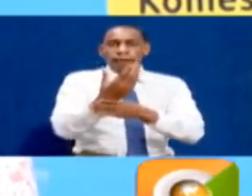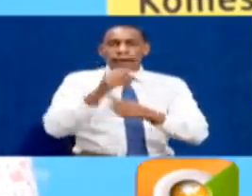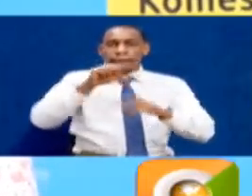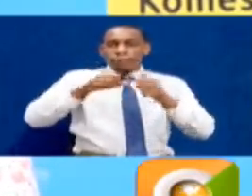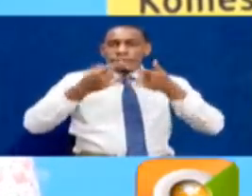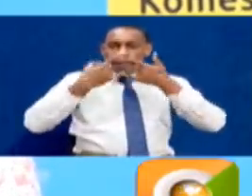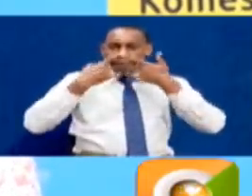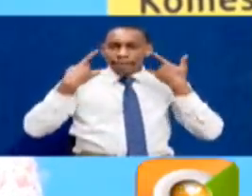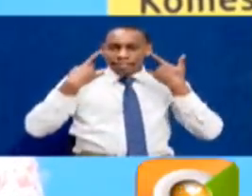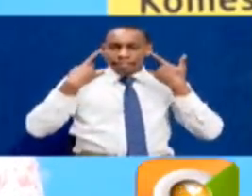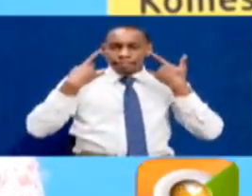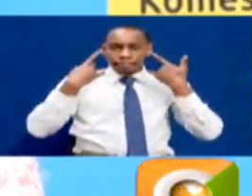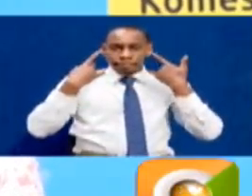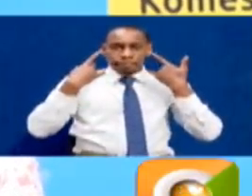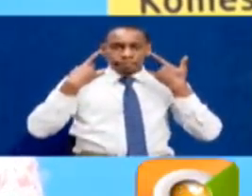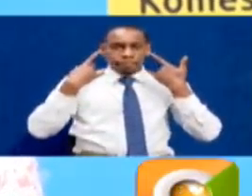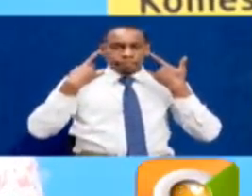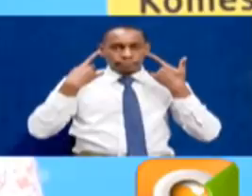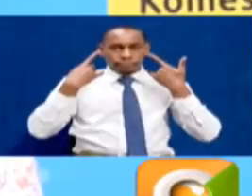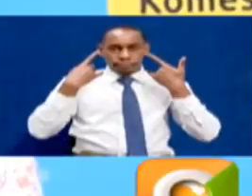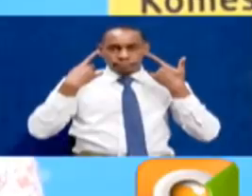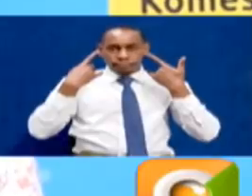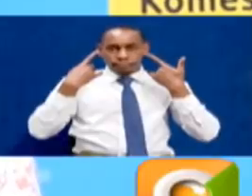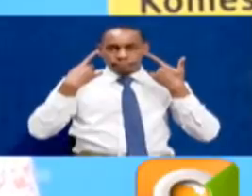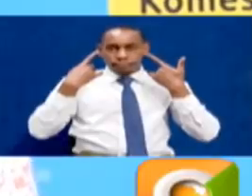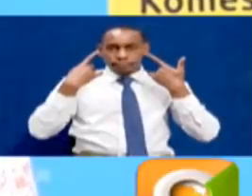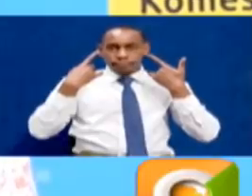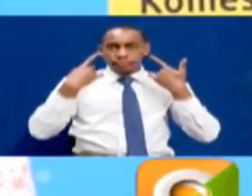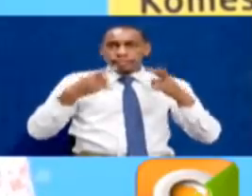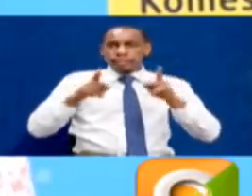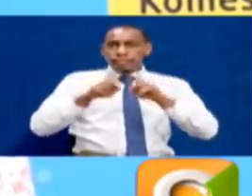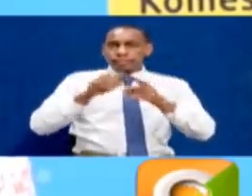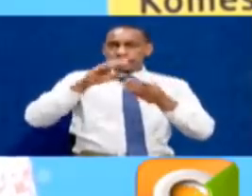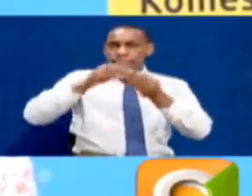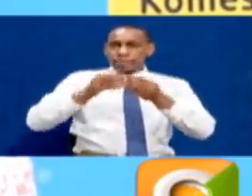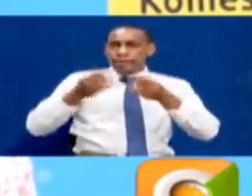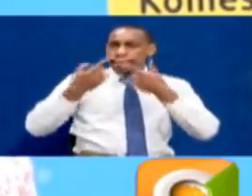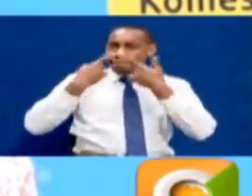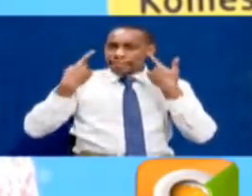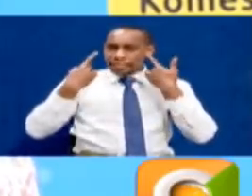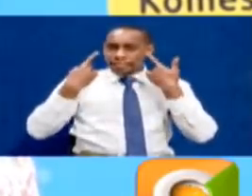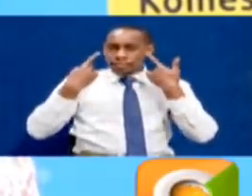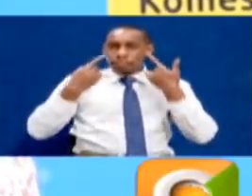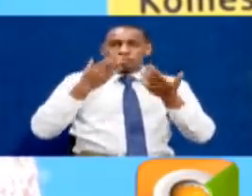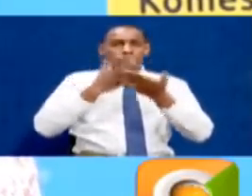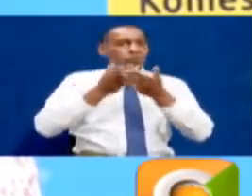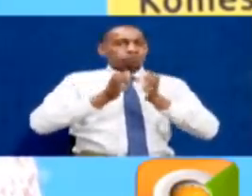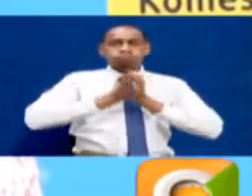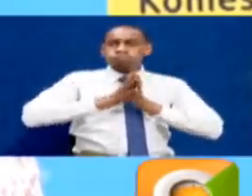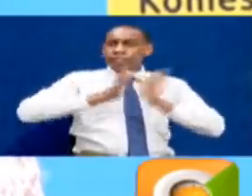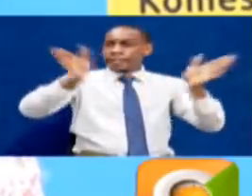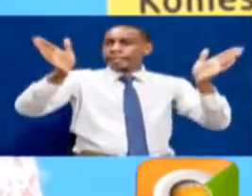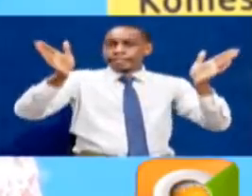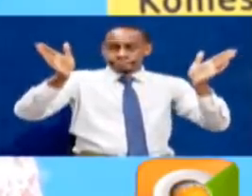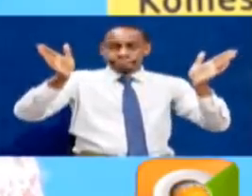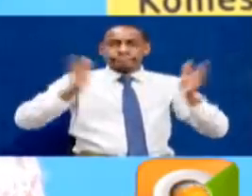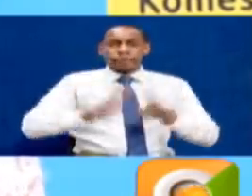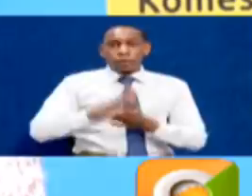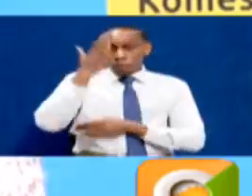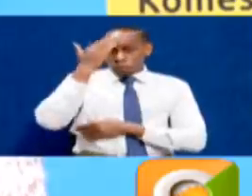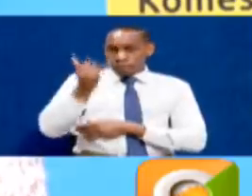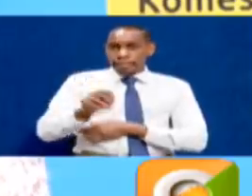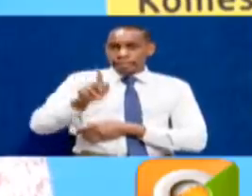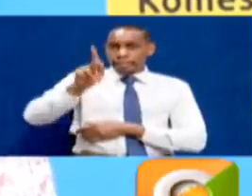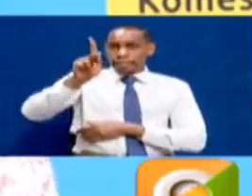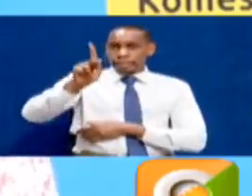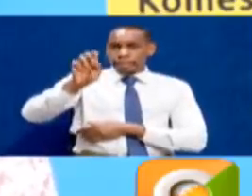masks, spreading the tailoring of the masks as widely as possible, because